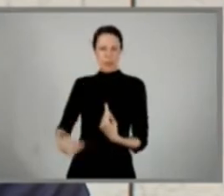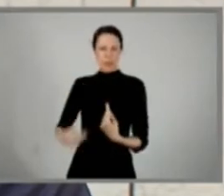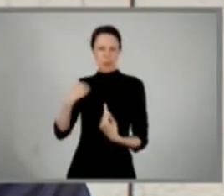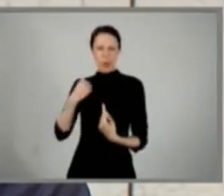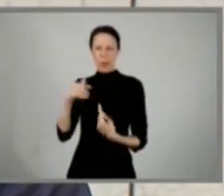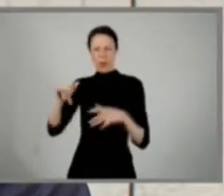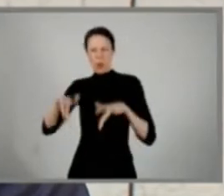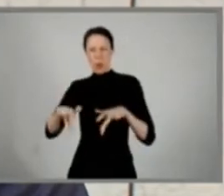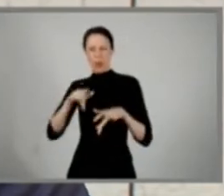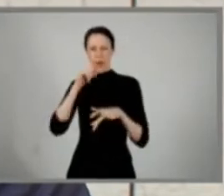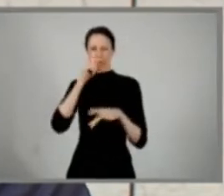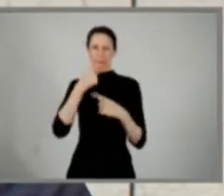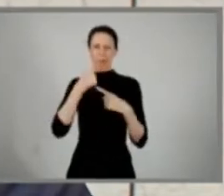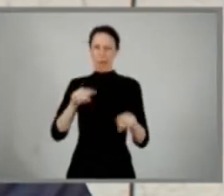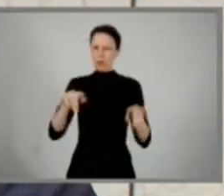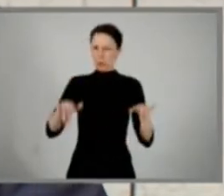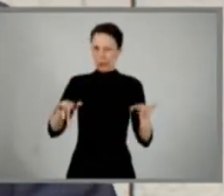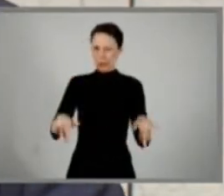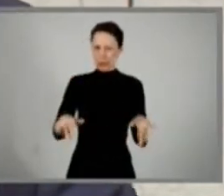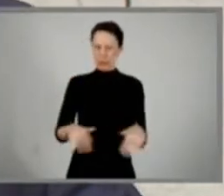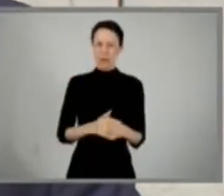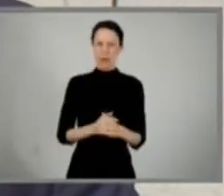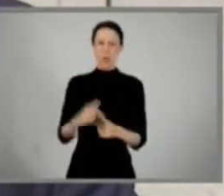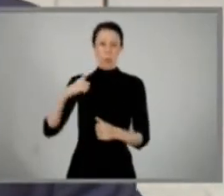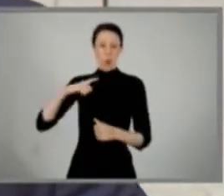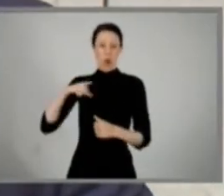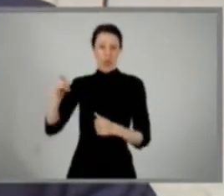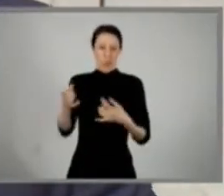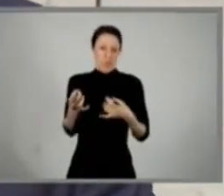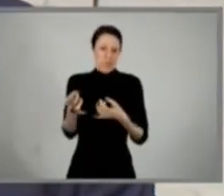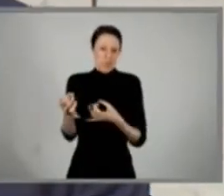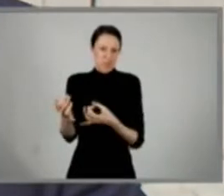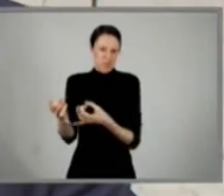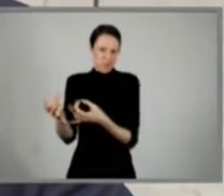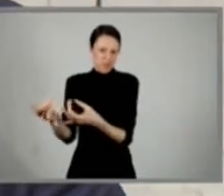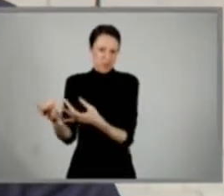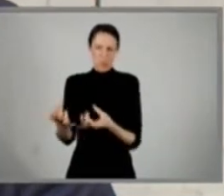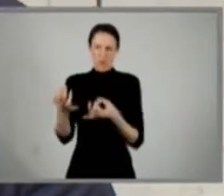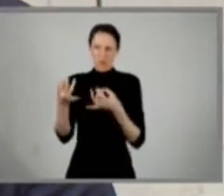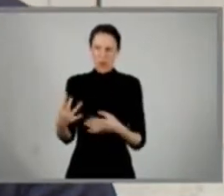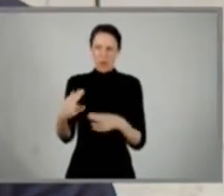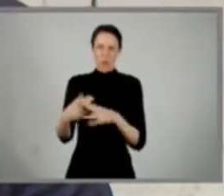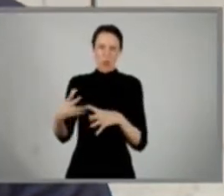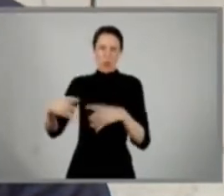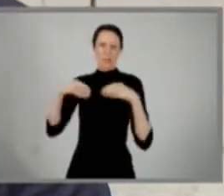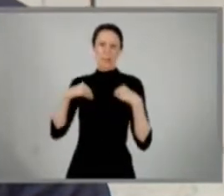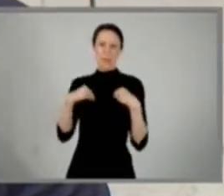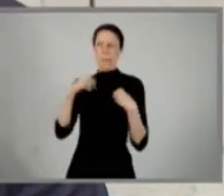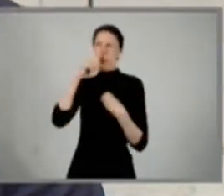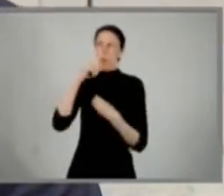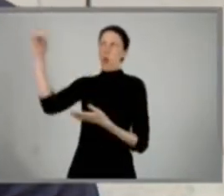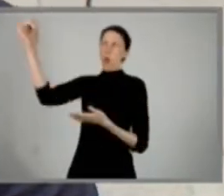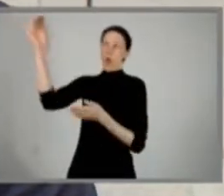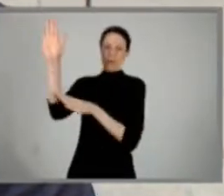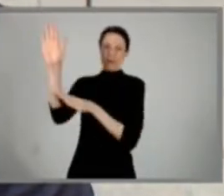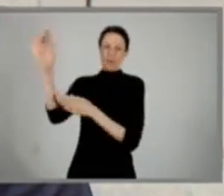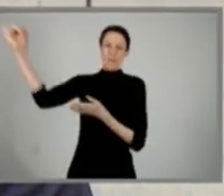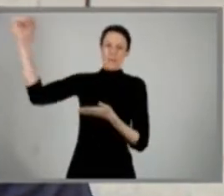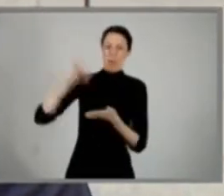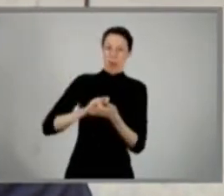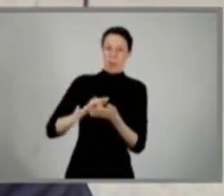yet. But that's because they're preparing to be able to do it, and we welcome that from Victoria. And when Victoria opens up to receive